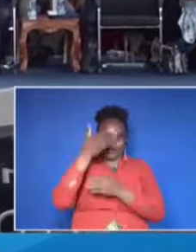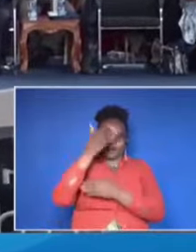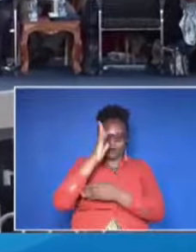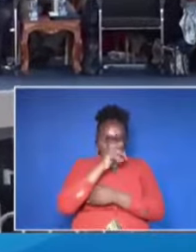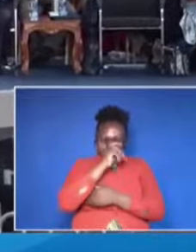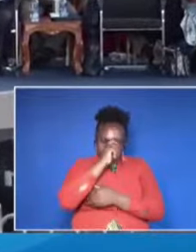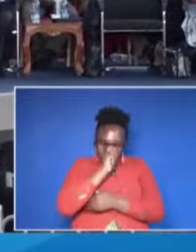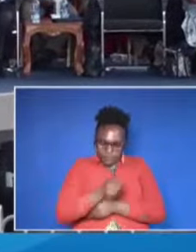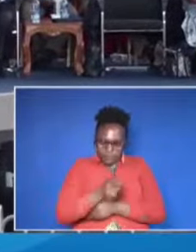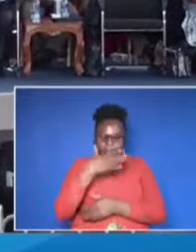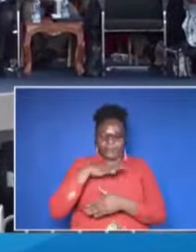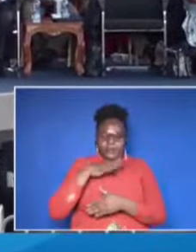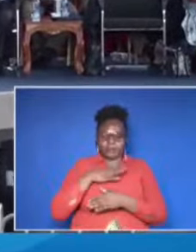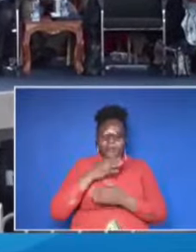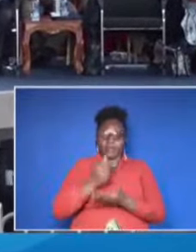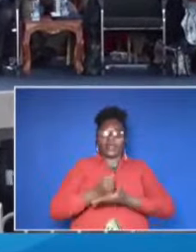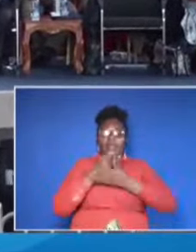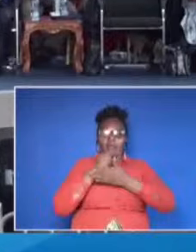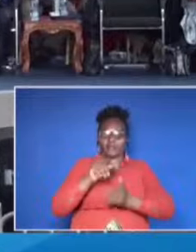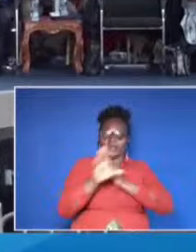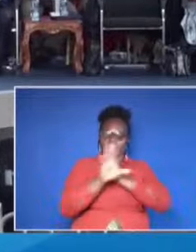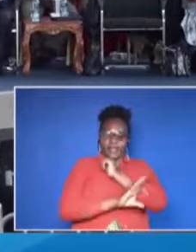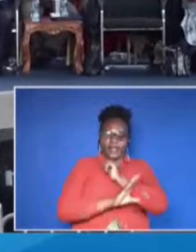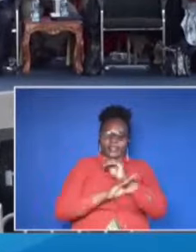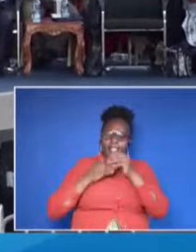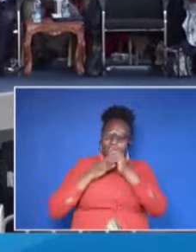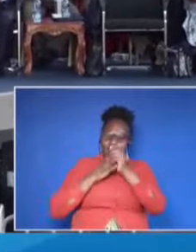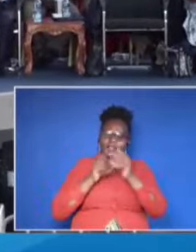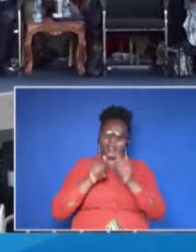fearing people at the help of this